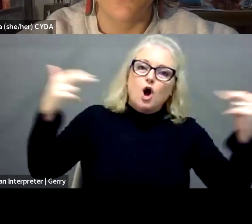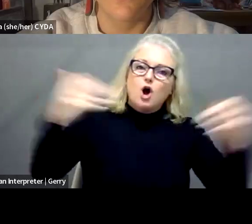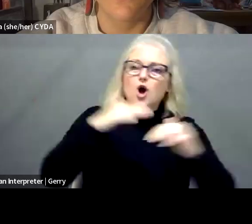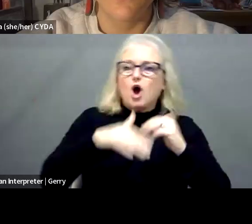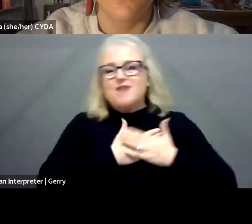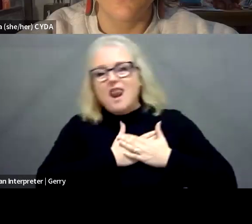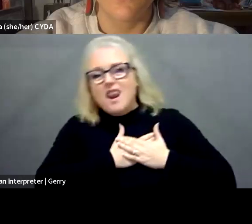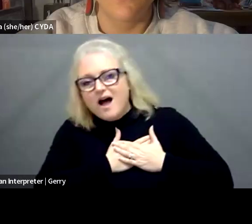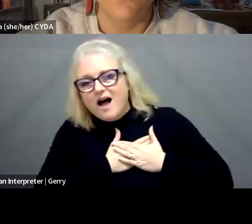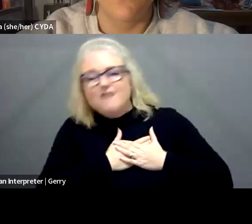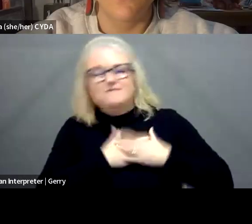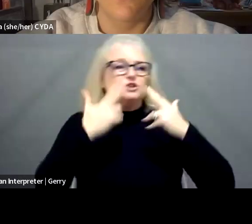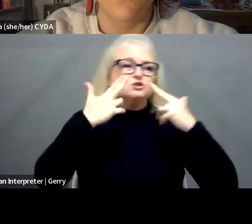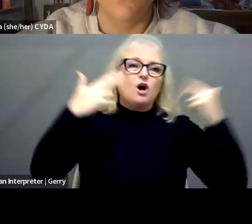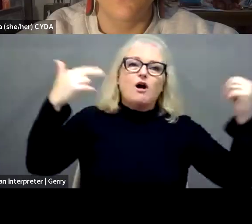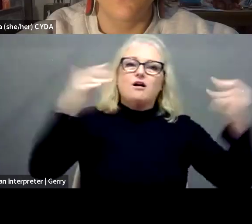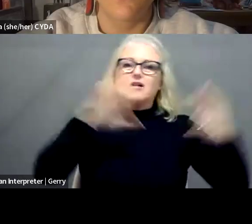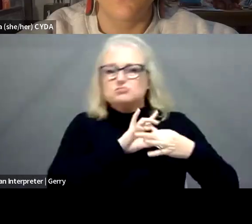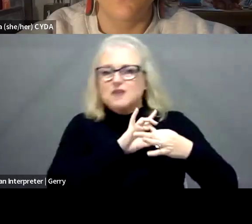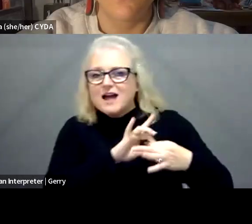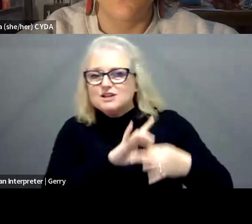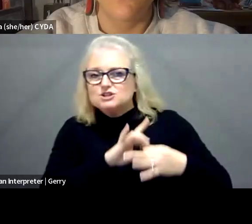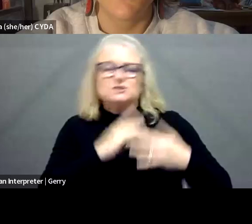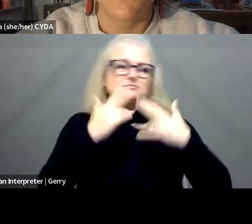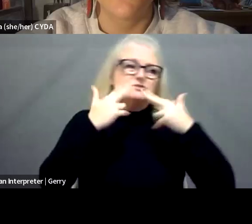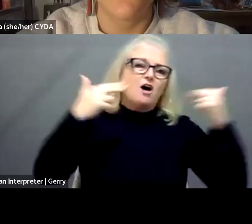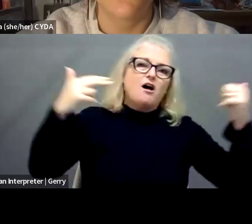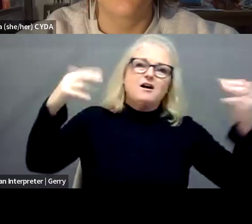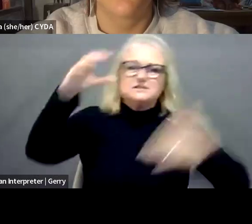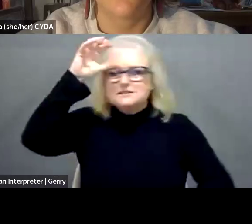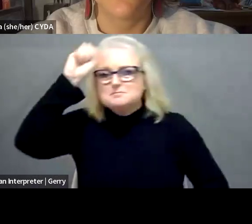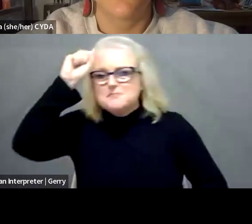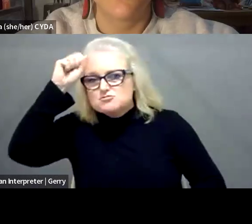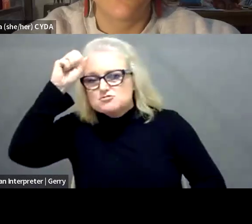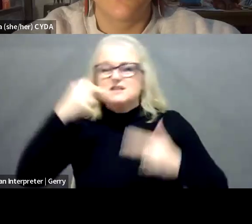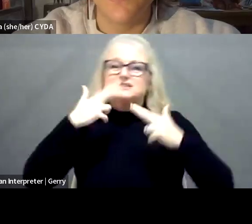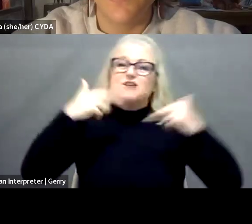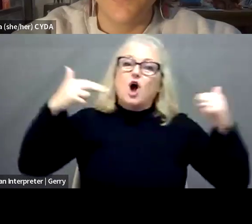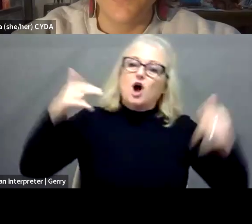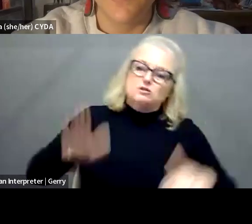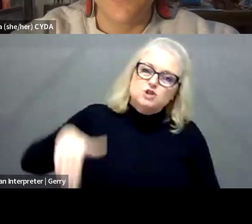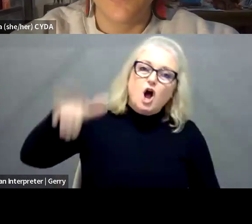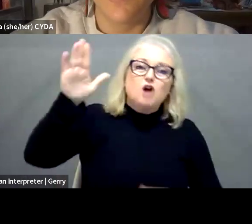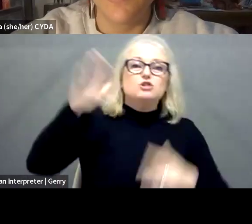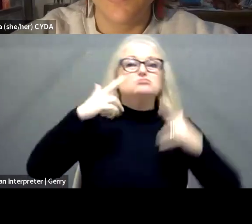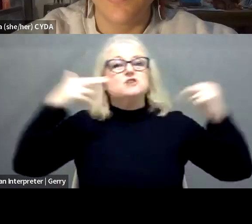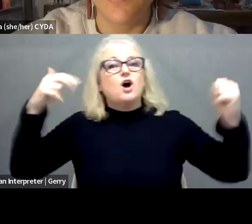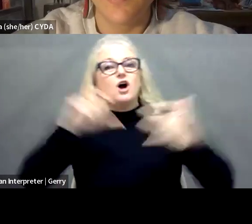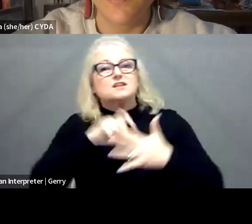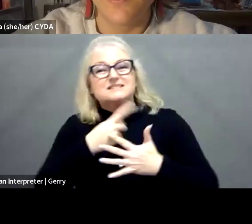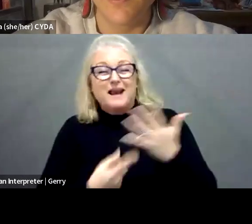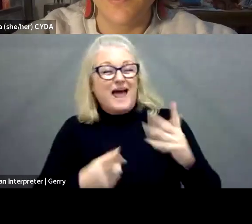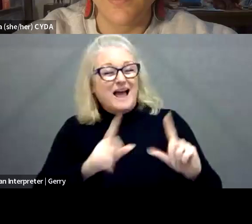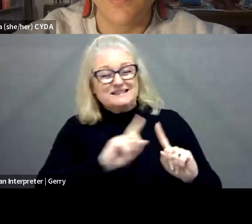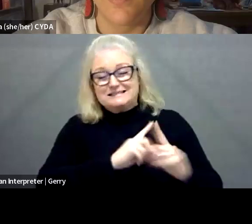love, relationships, memories, childhood, as well as disability. So I think that it